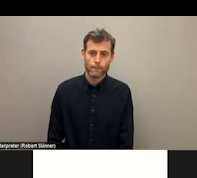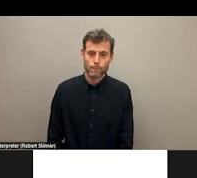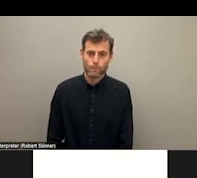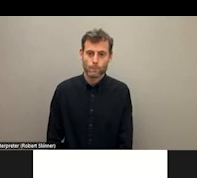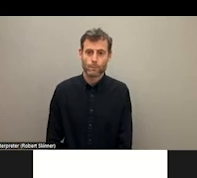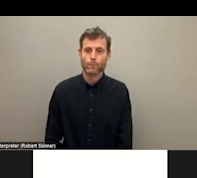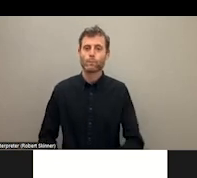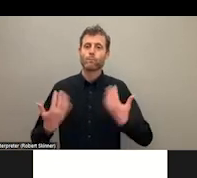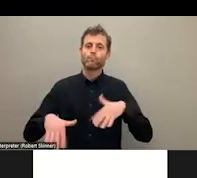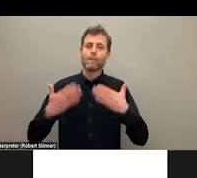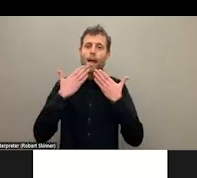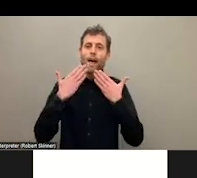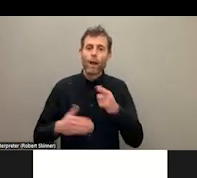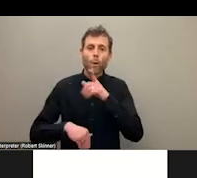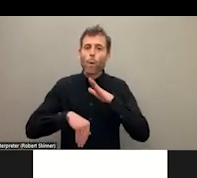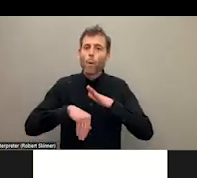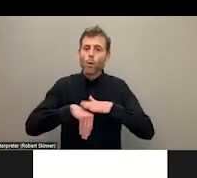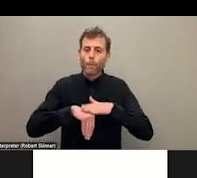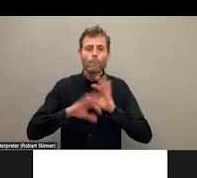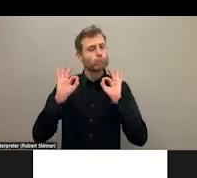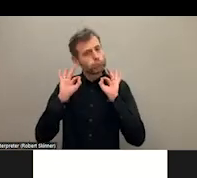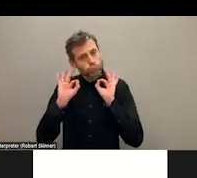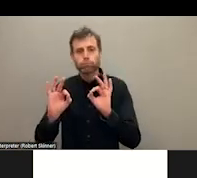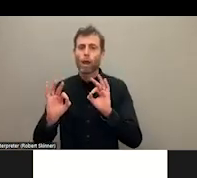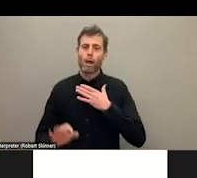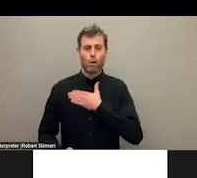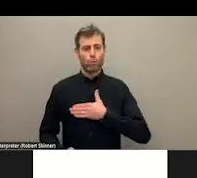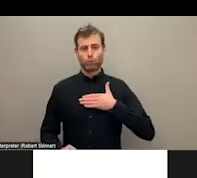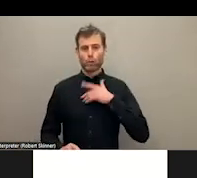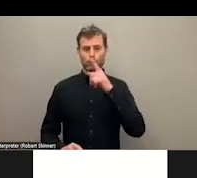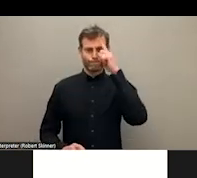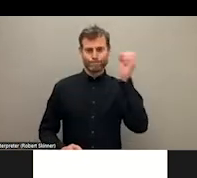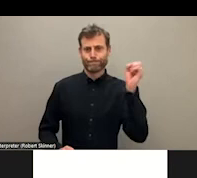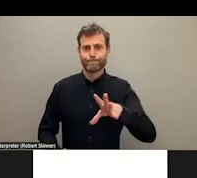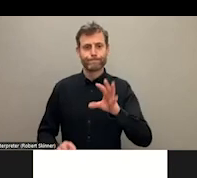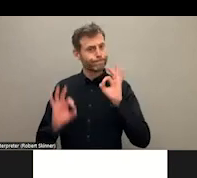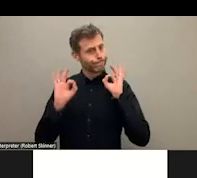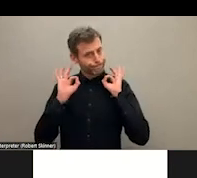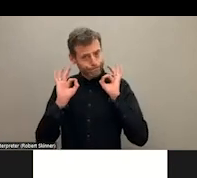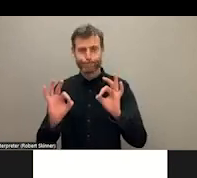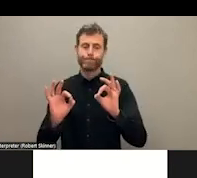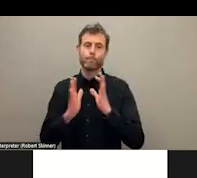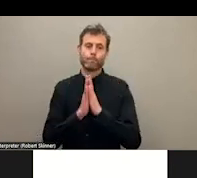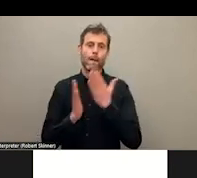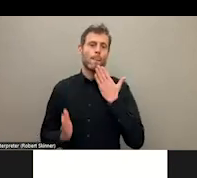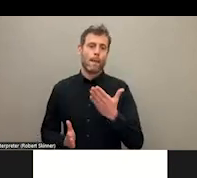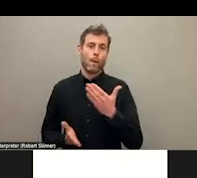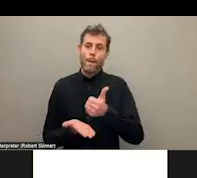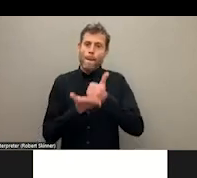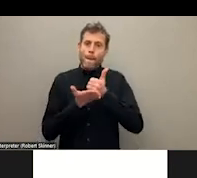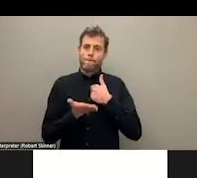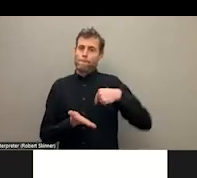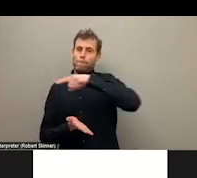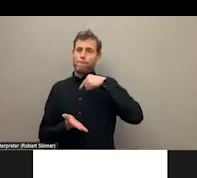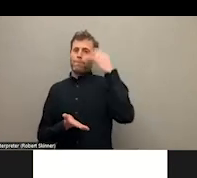Thanks so much for your comment there, Tujida. We really appreciate your intervention, so that's been helpful.